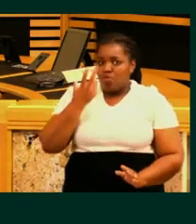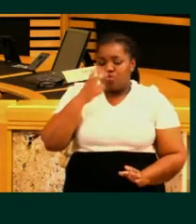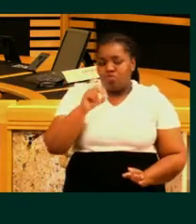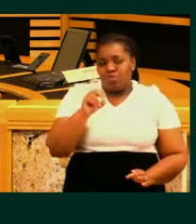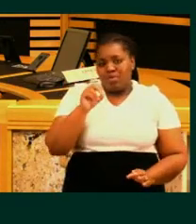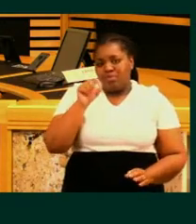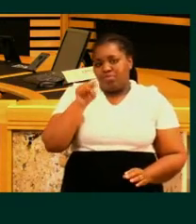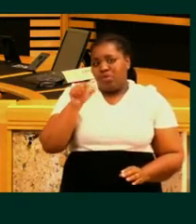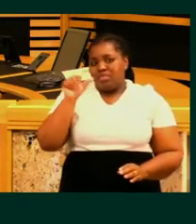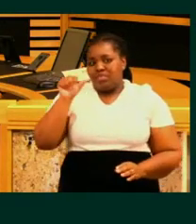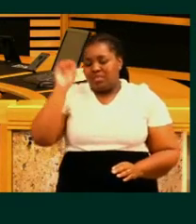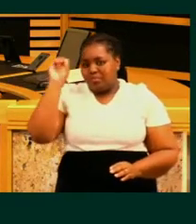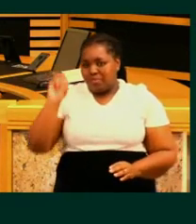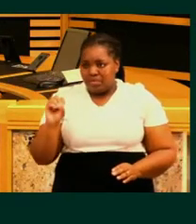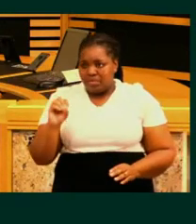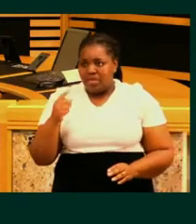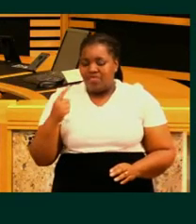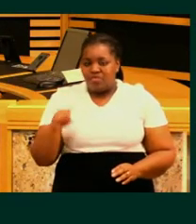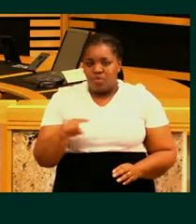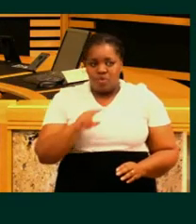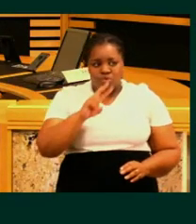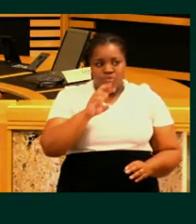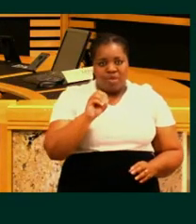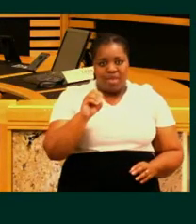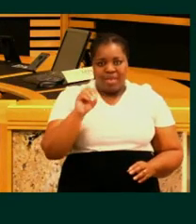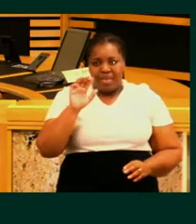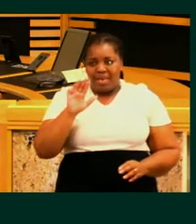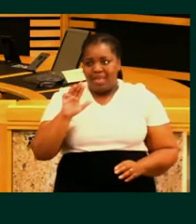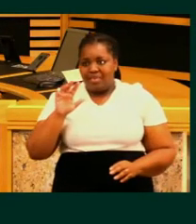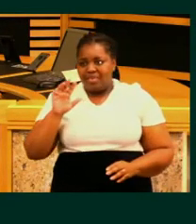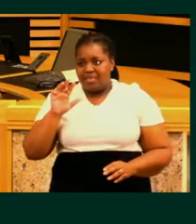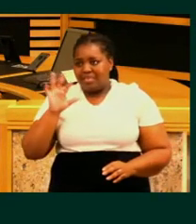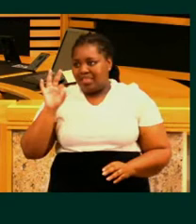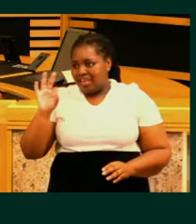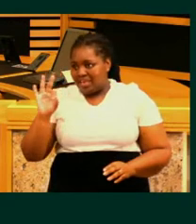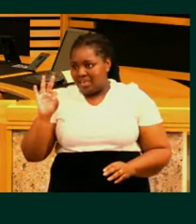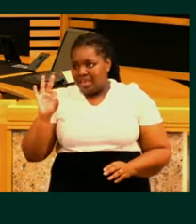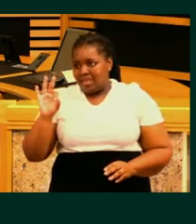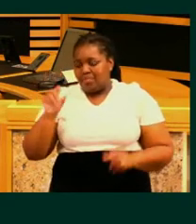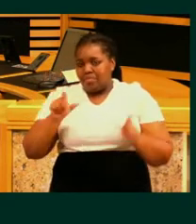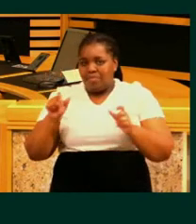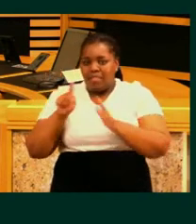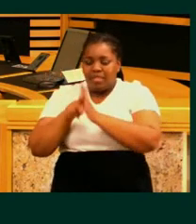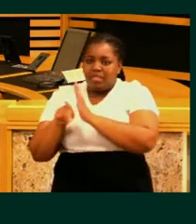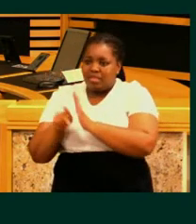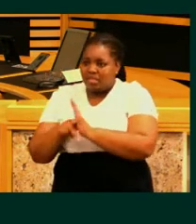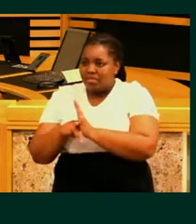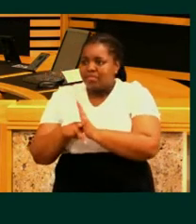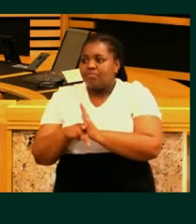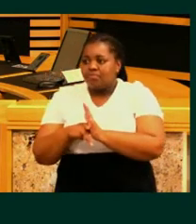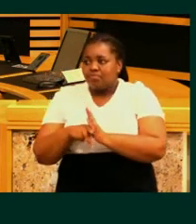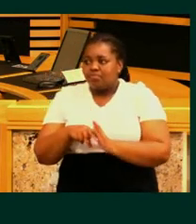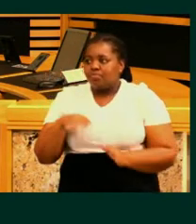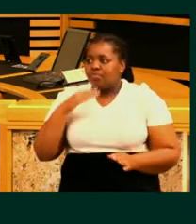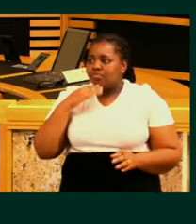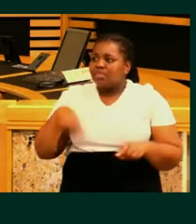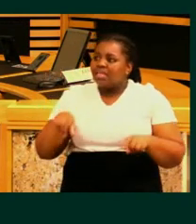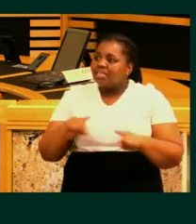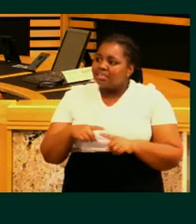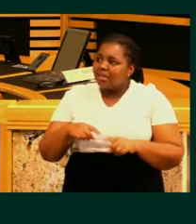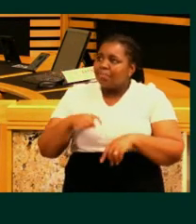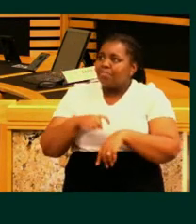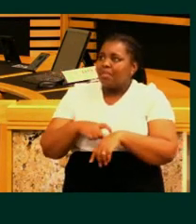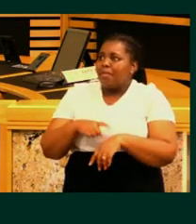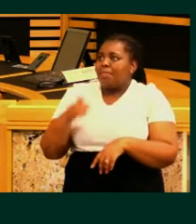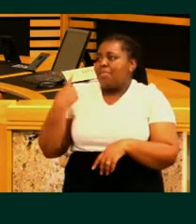20.6% with 293 children murdered up from 243 during the same period last